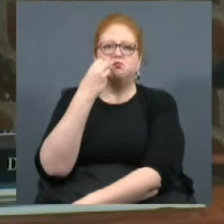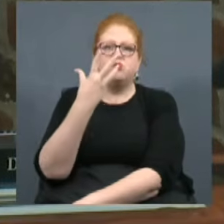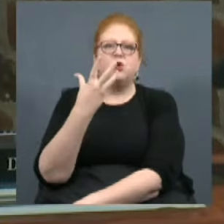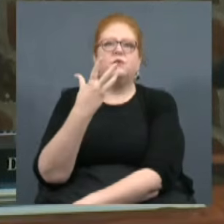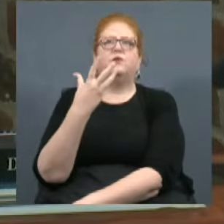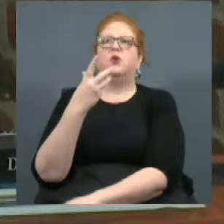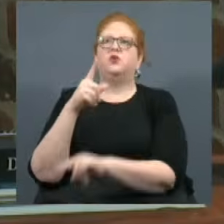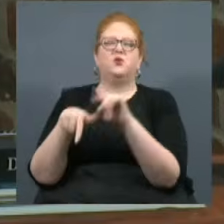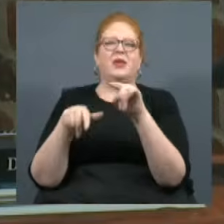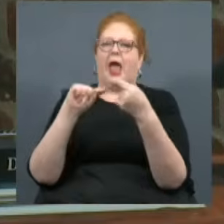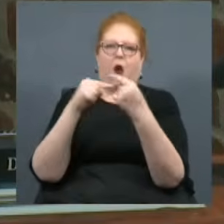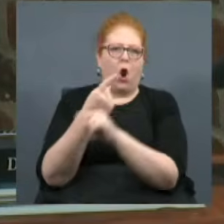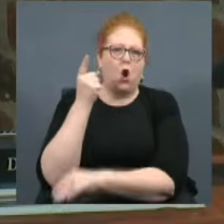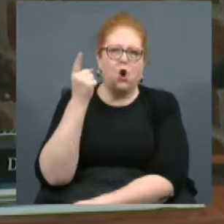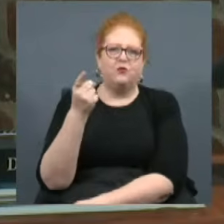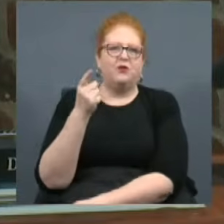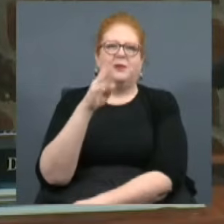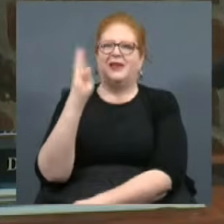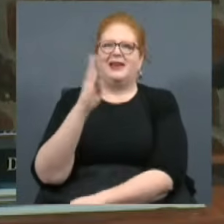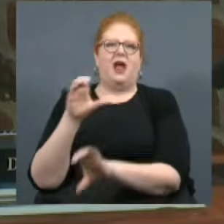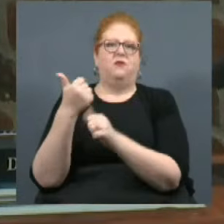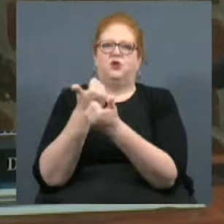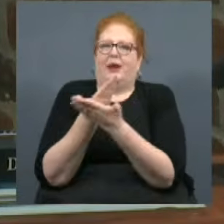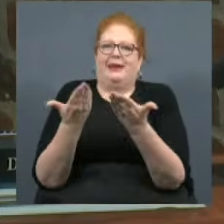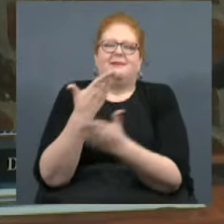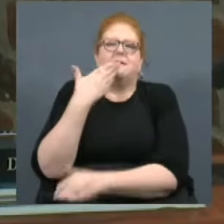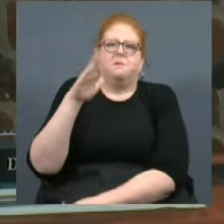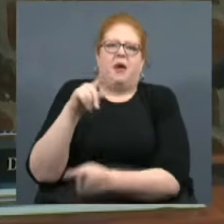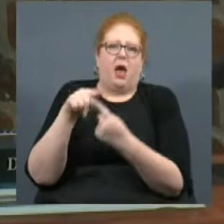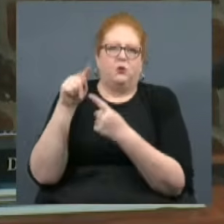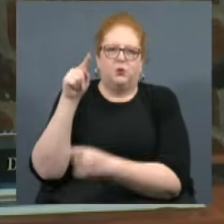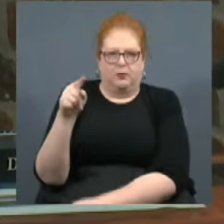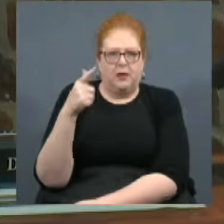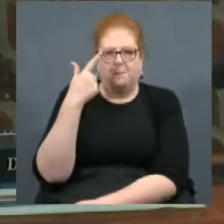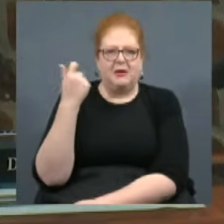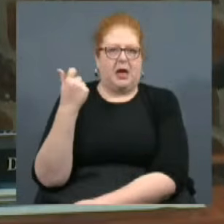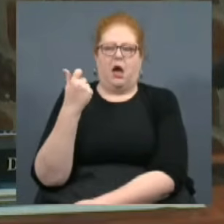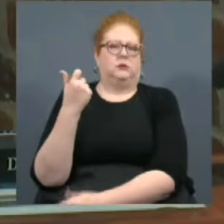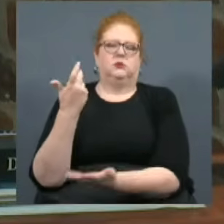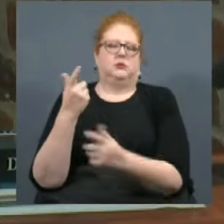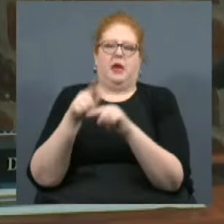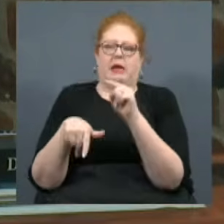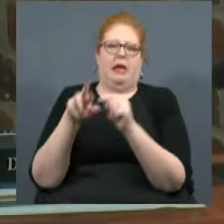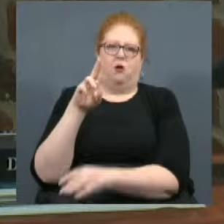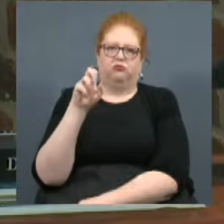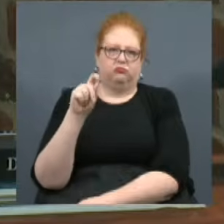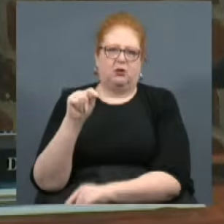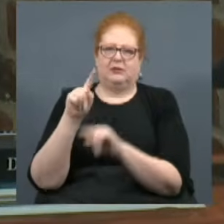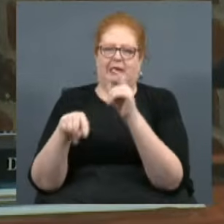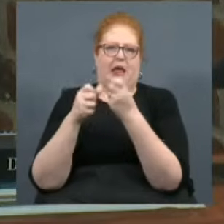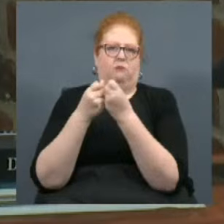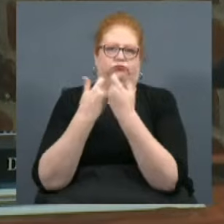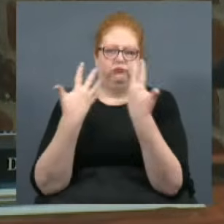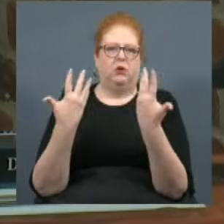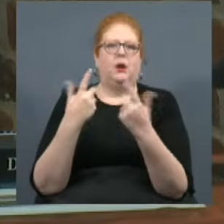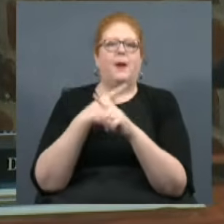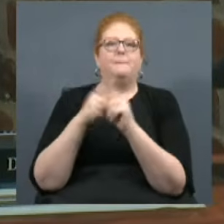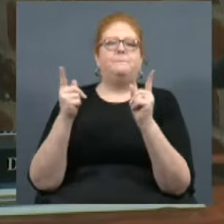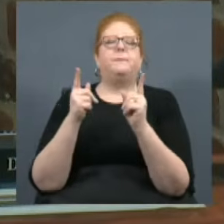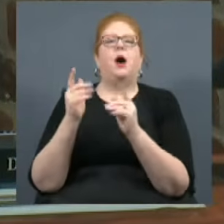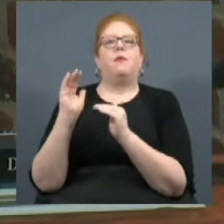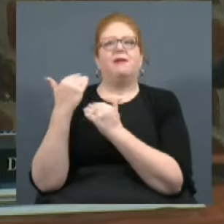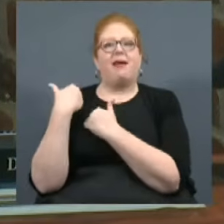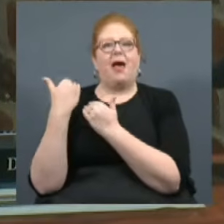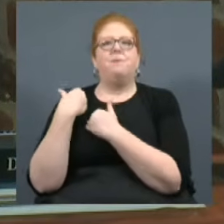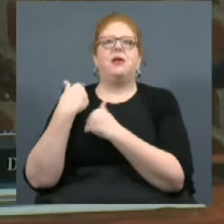to them, and they will never, as far as I'm concerned, they never will be painted because the liability and what it costs to do it, the